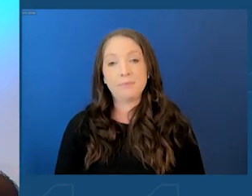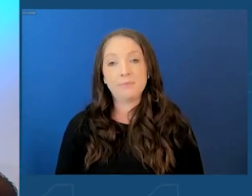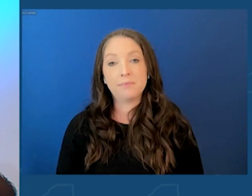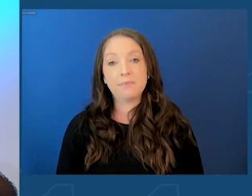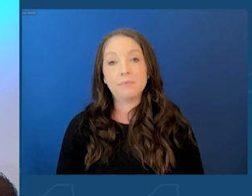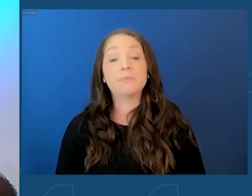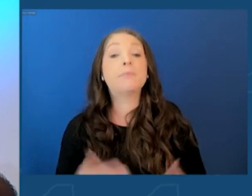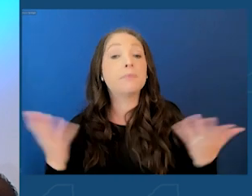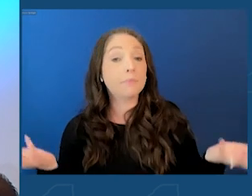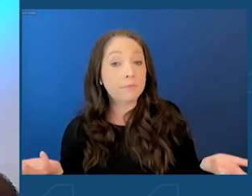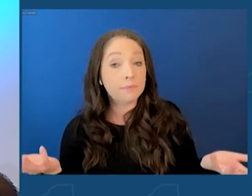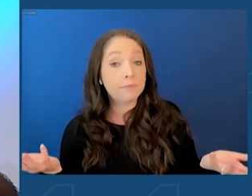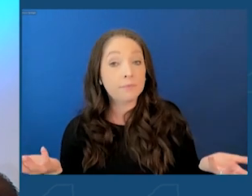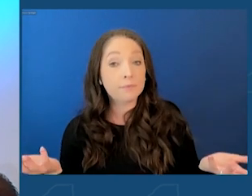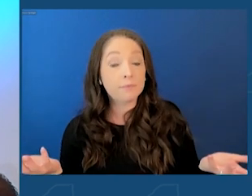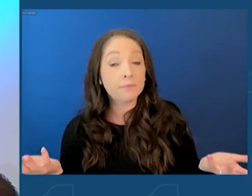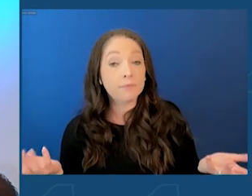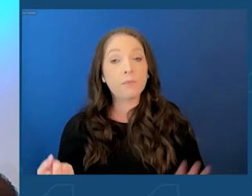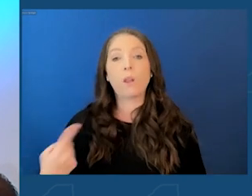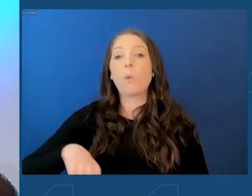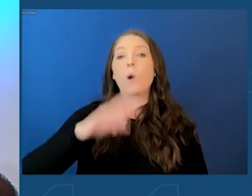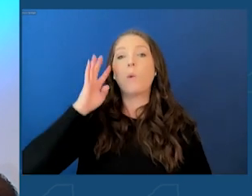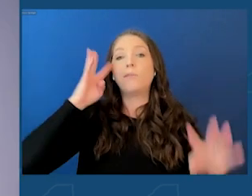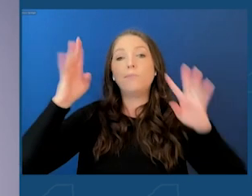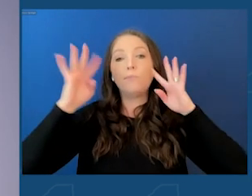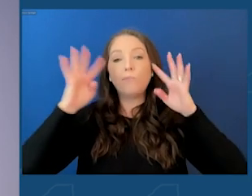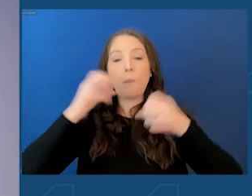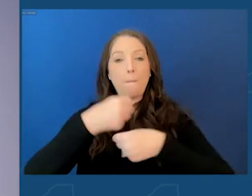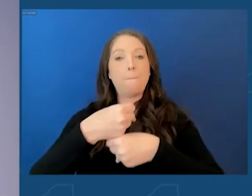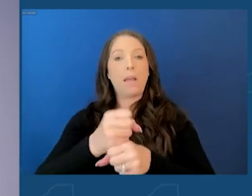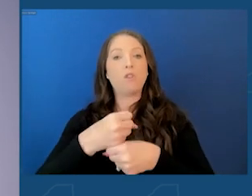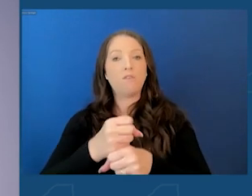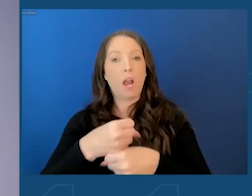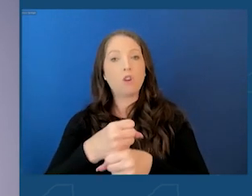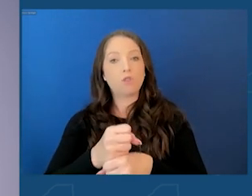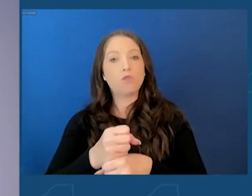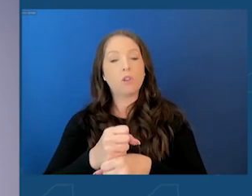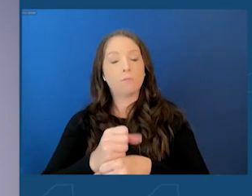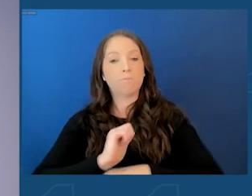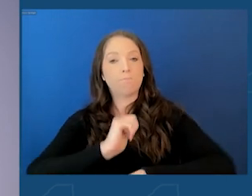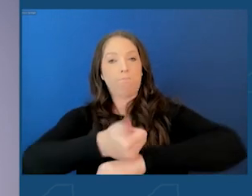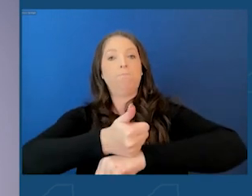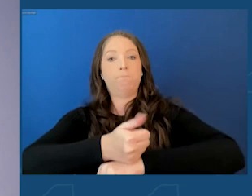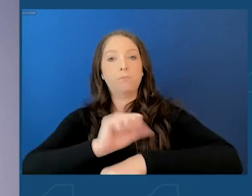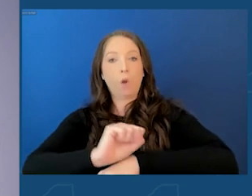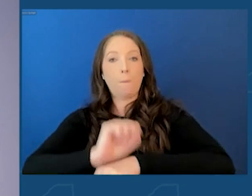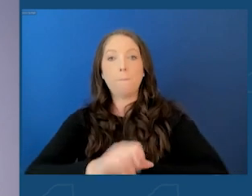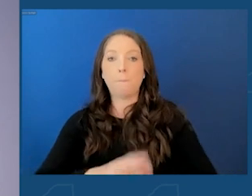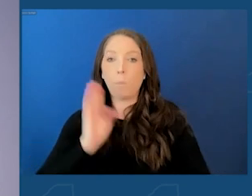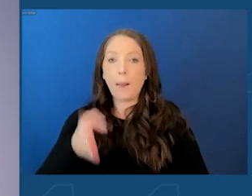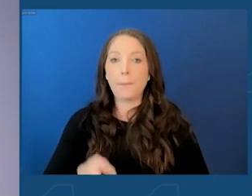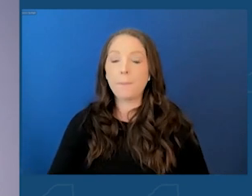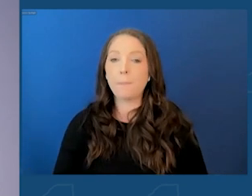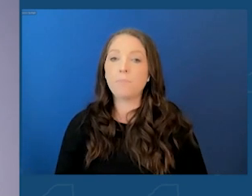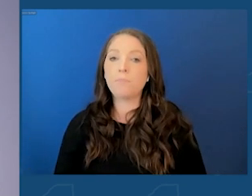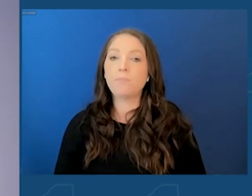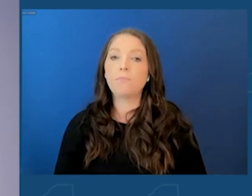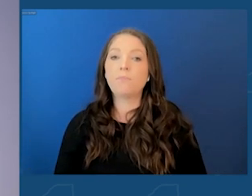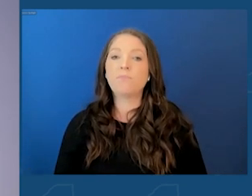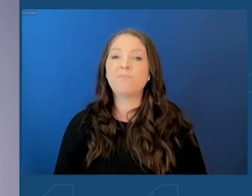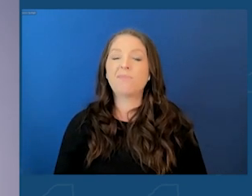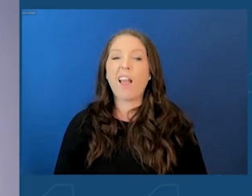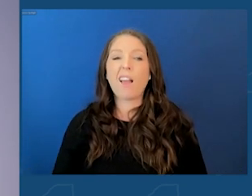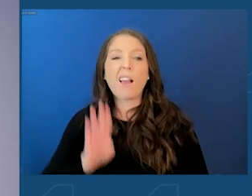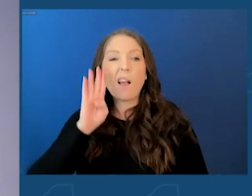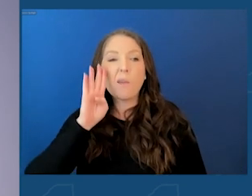So we're going to create those manufacturing jobs, in many cases in brownfields that were fenced away and